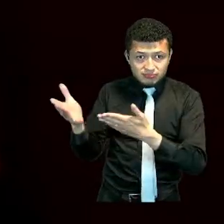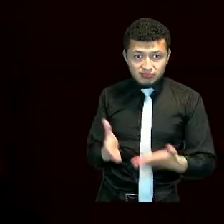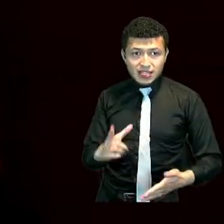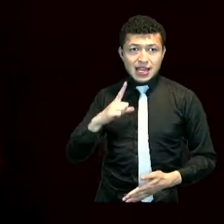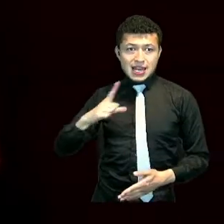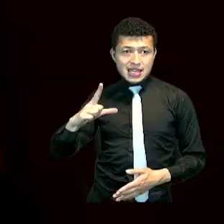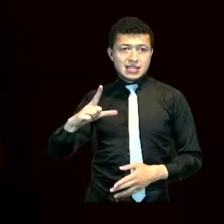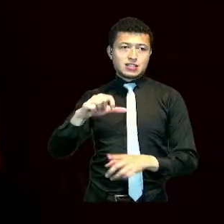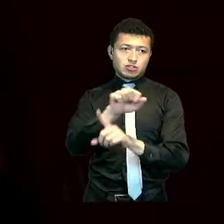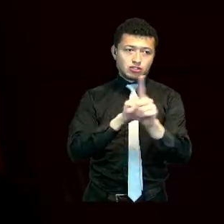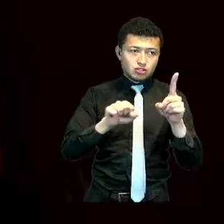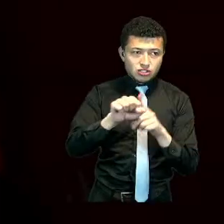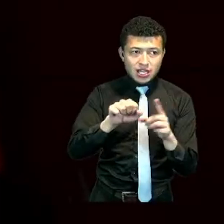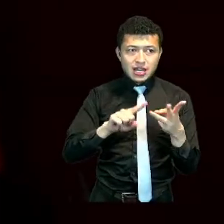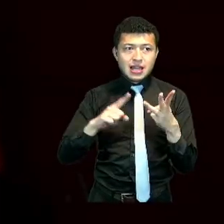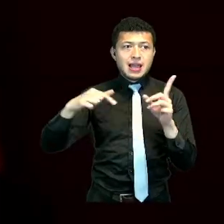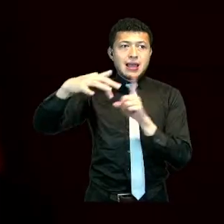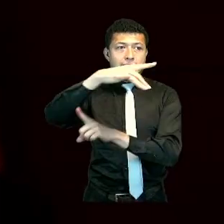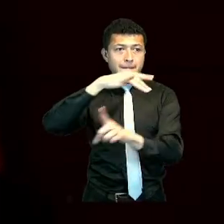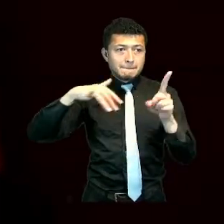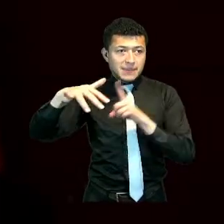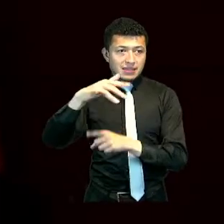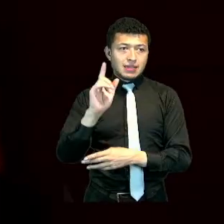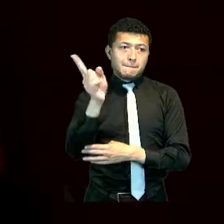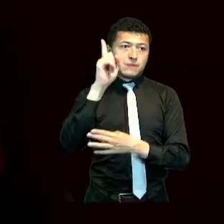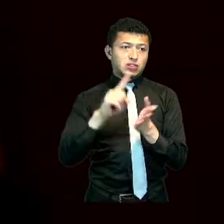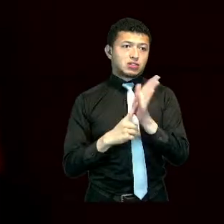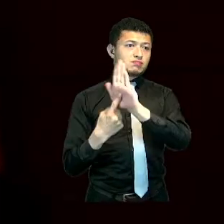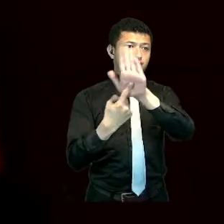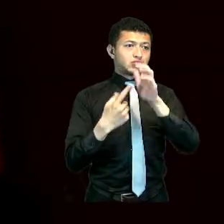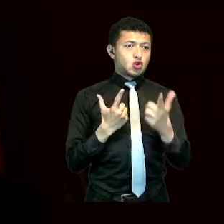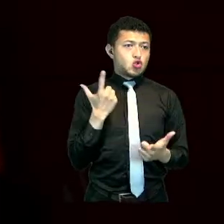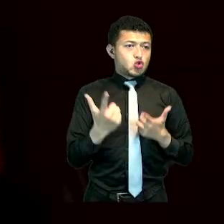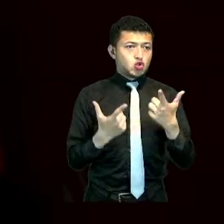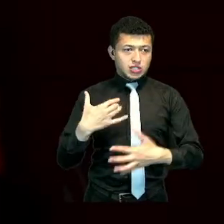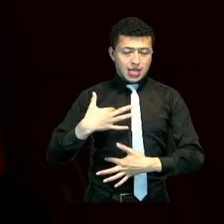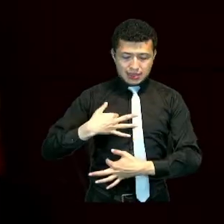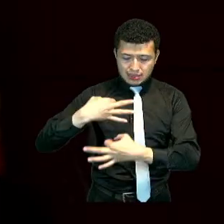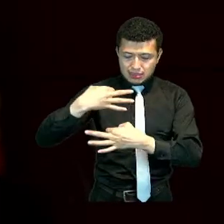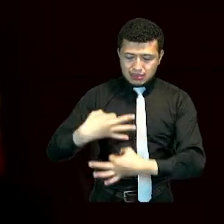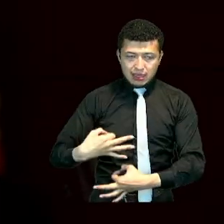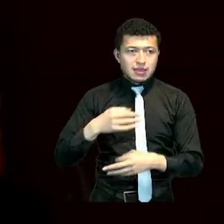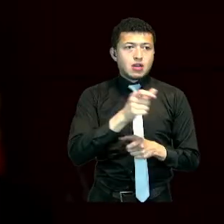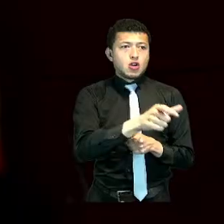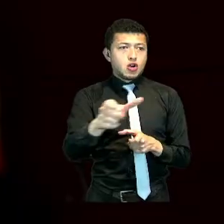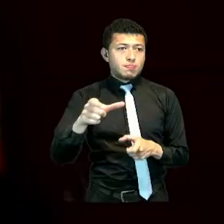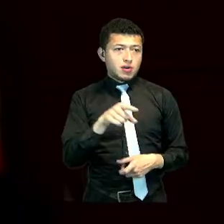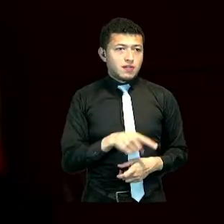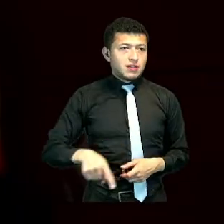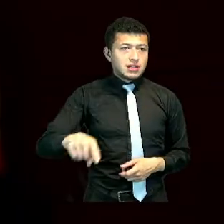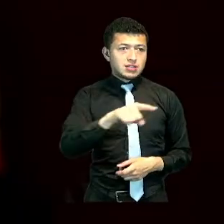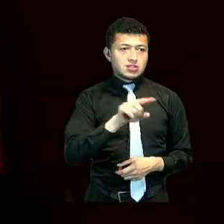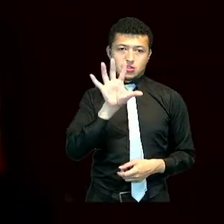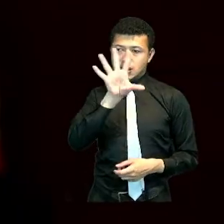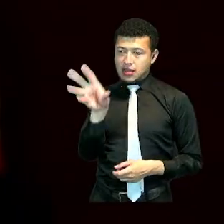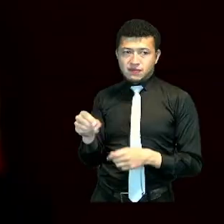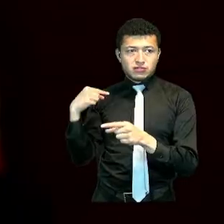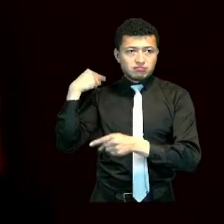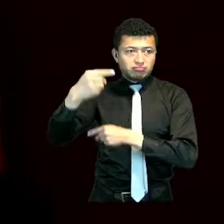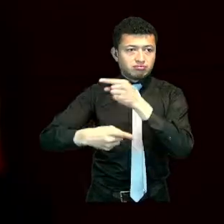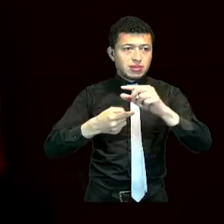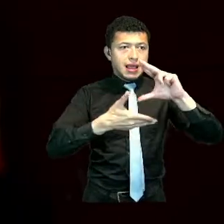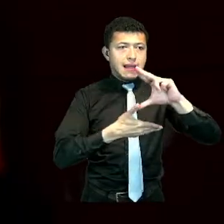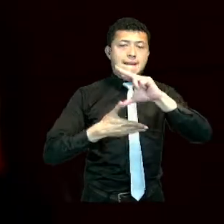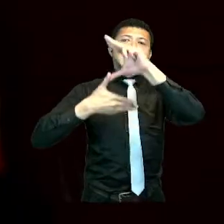social and environmental leader, a continental icon in the struggle for the dignity of Afro-descendant peoples in